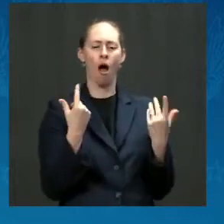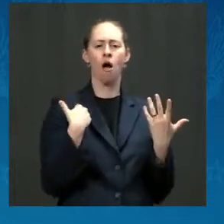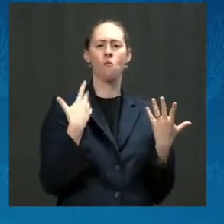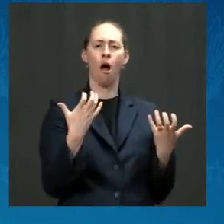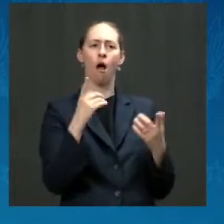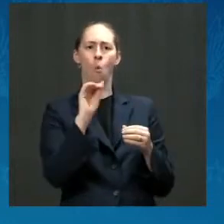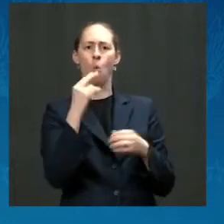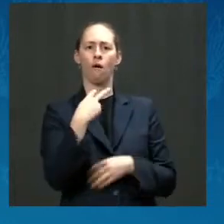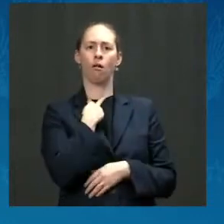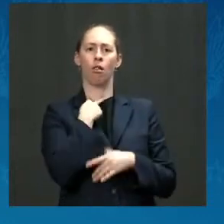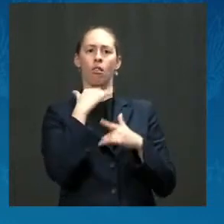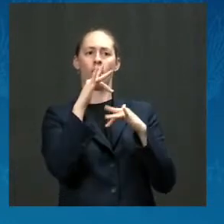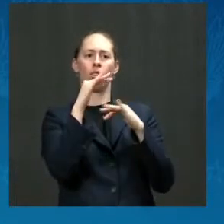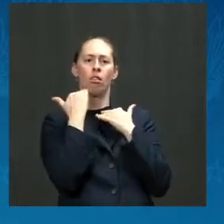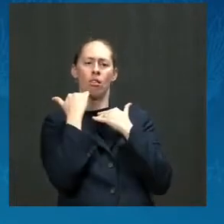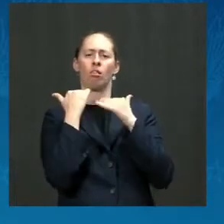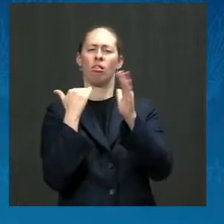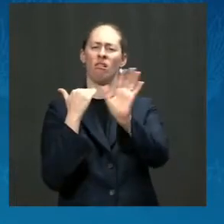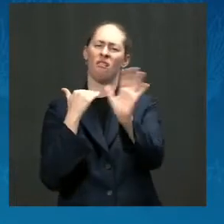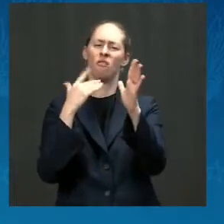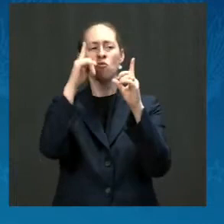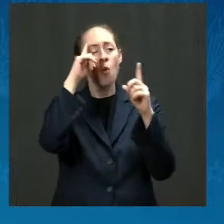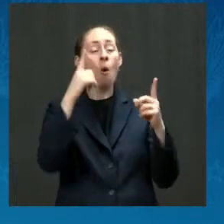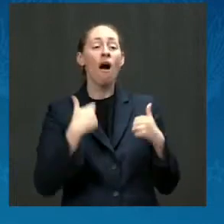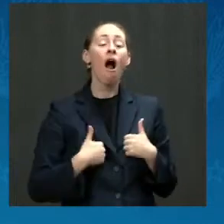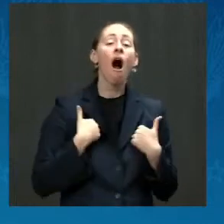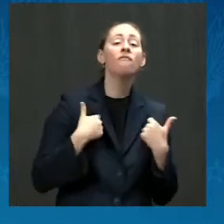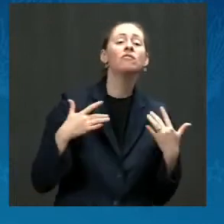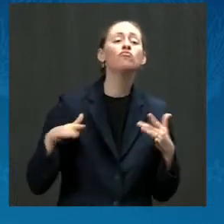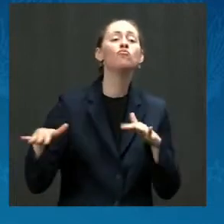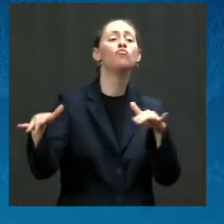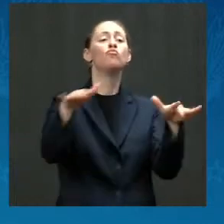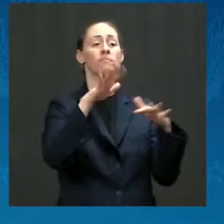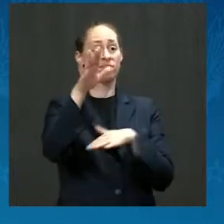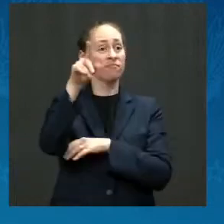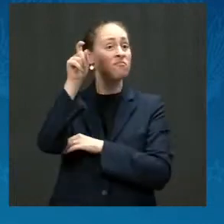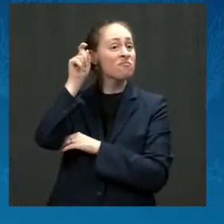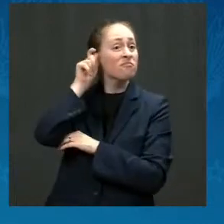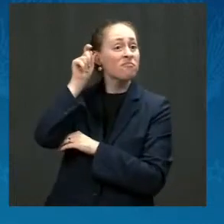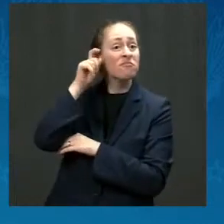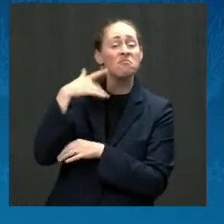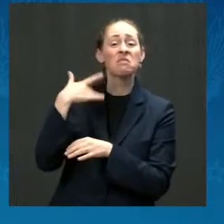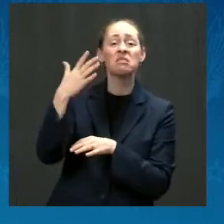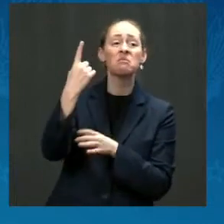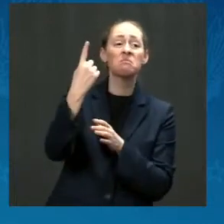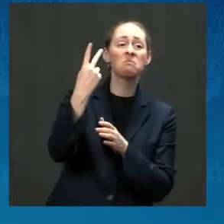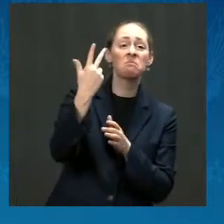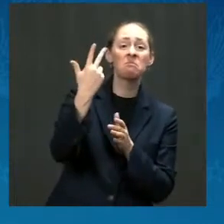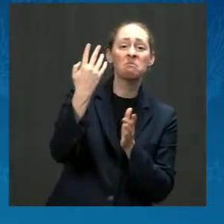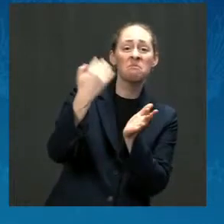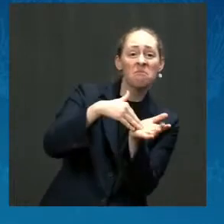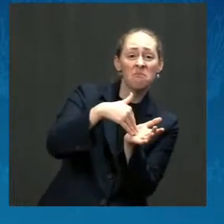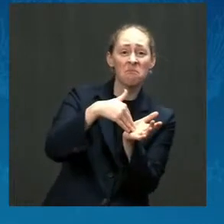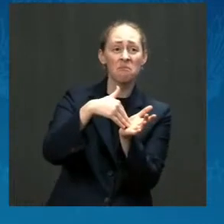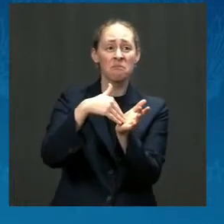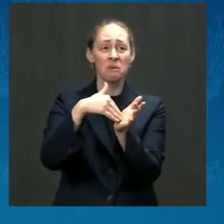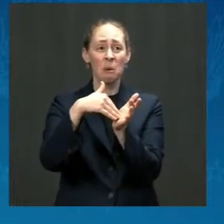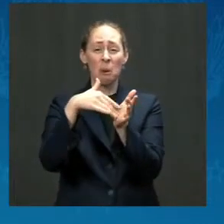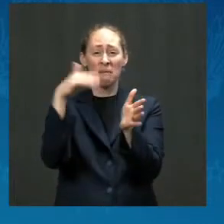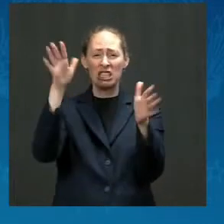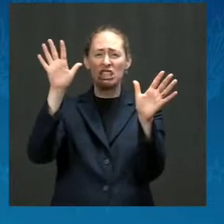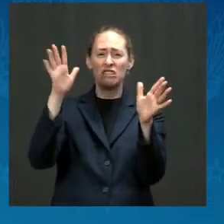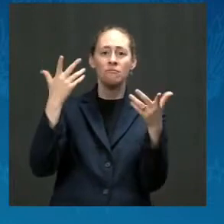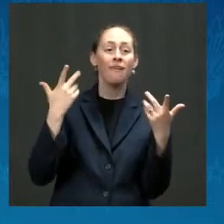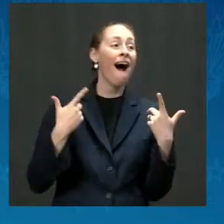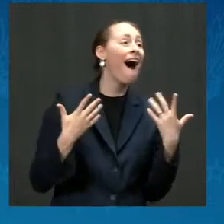life. But with, hearing aids costing thousands of dollars, being shut out of what